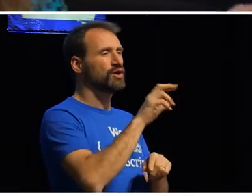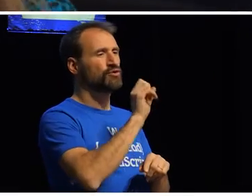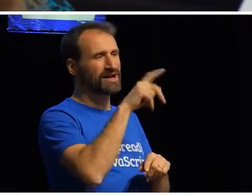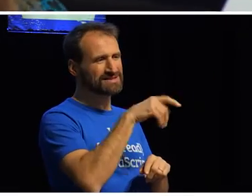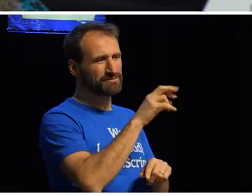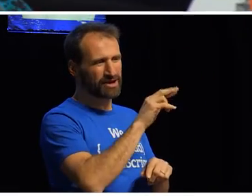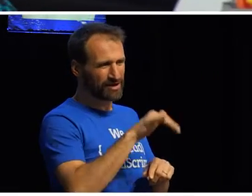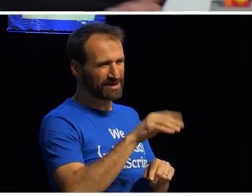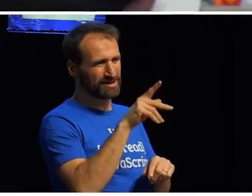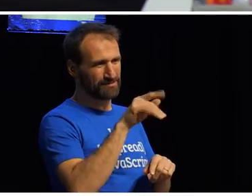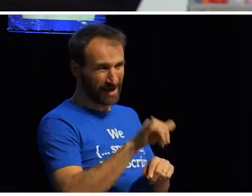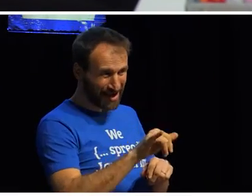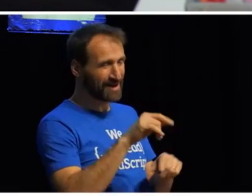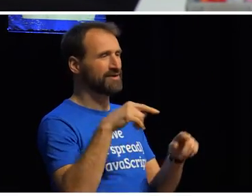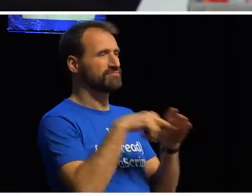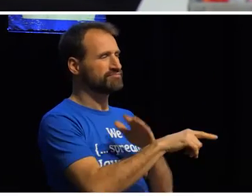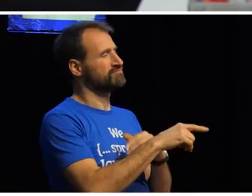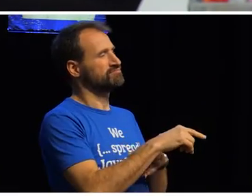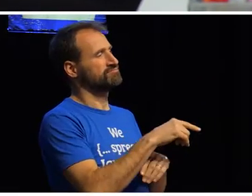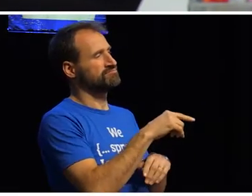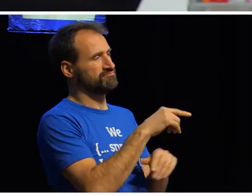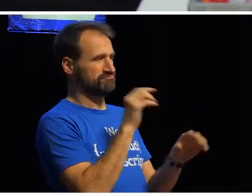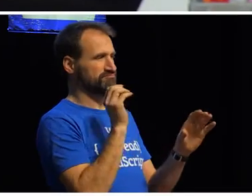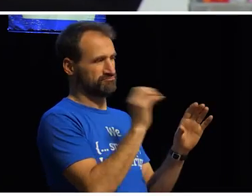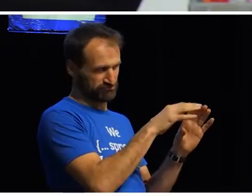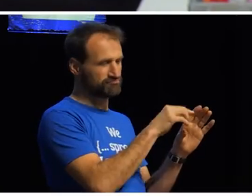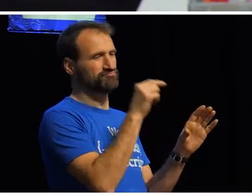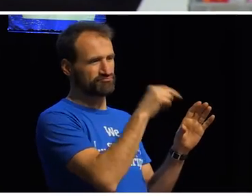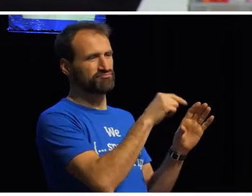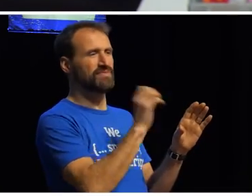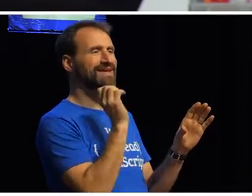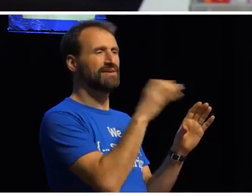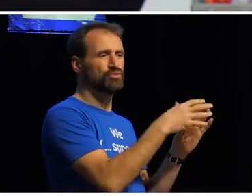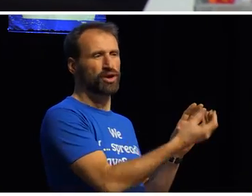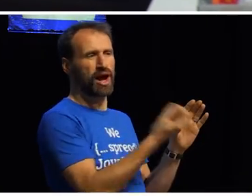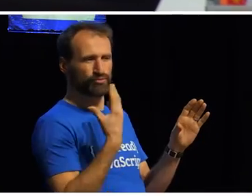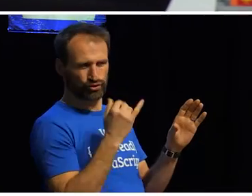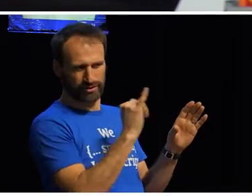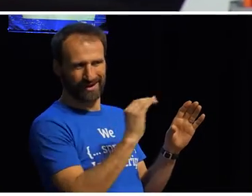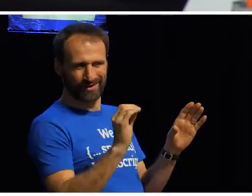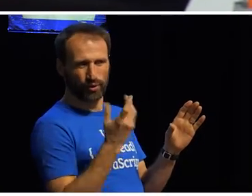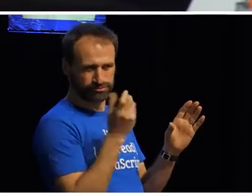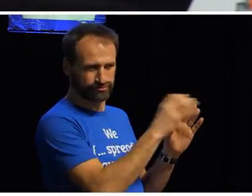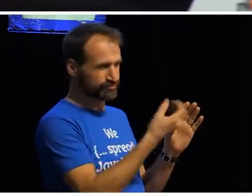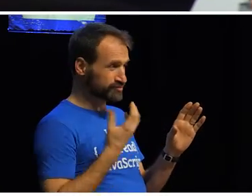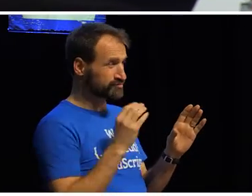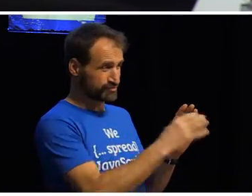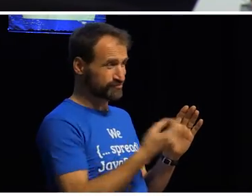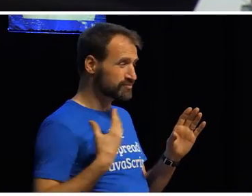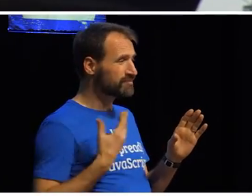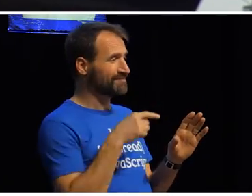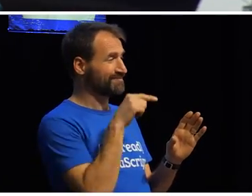GPIO pins, means general purpose input output. Yeah, so this motion sensor is not that smart. It's